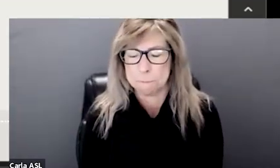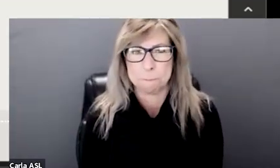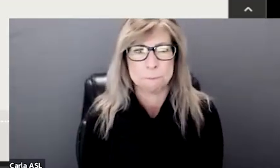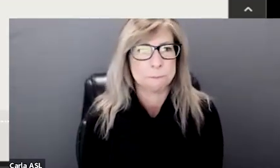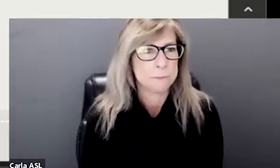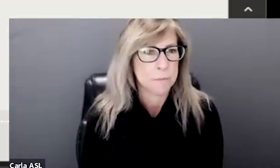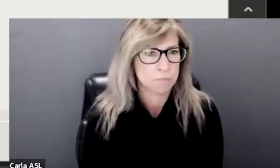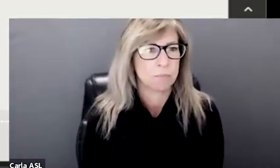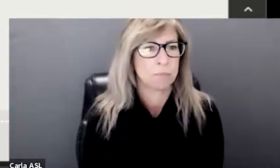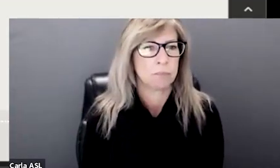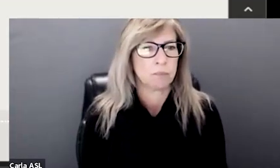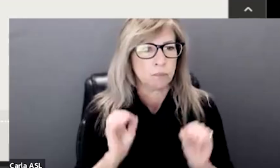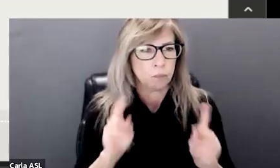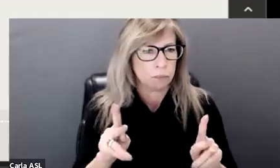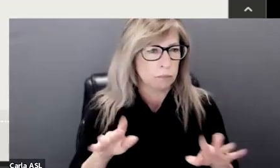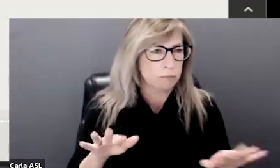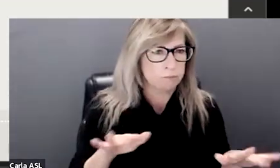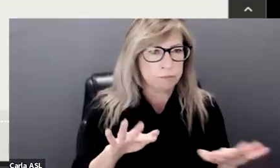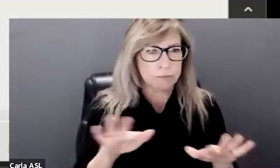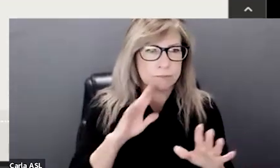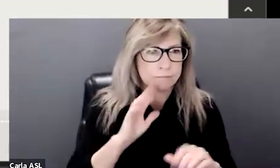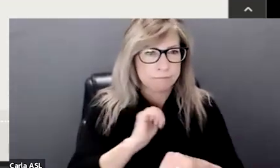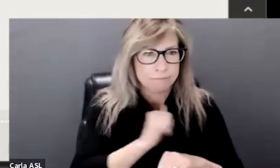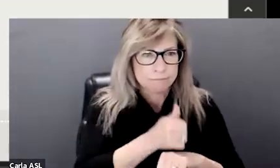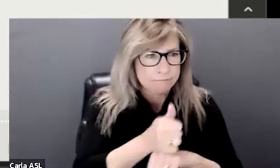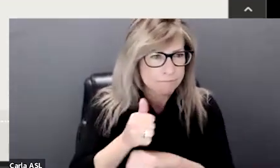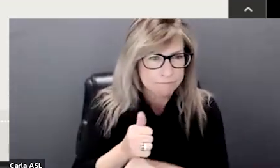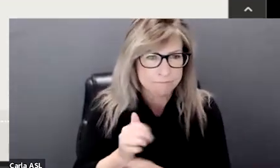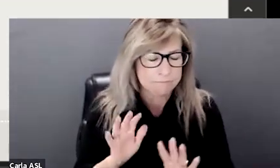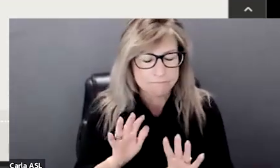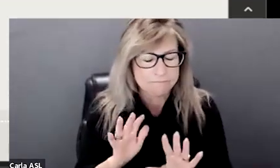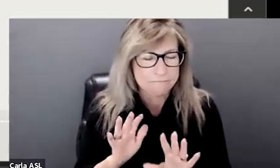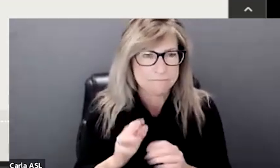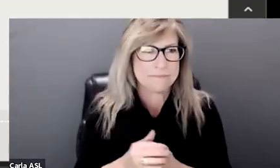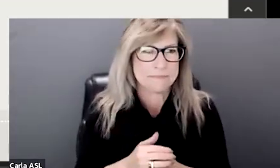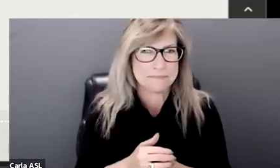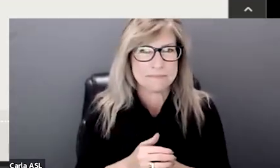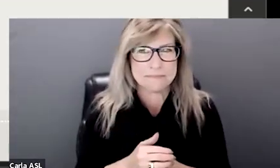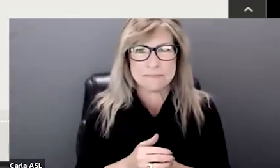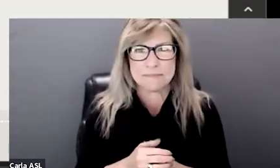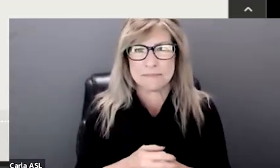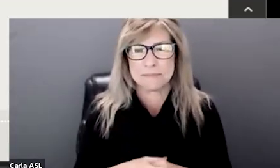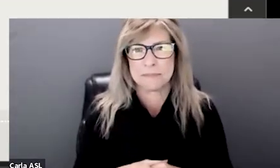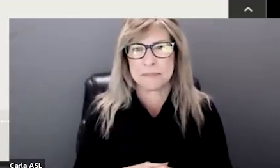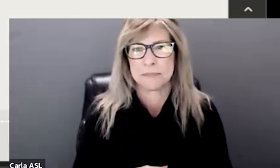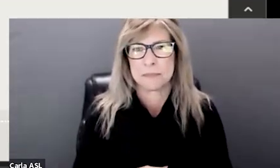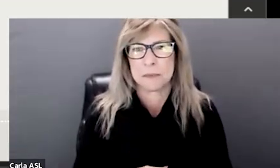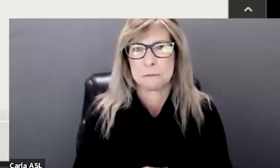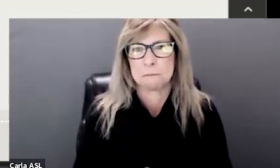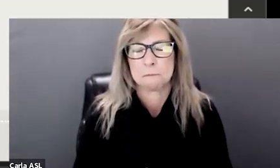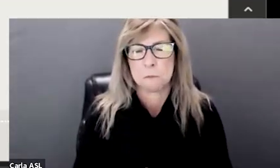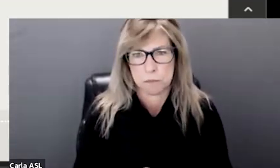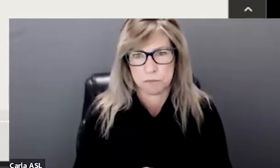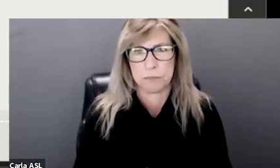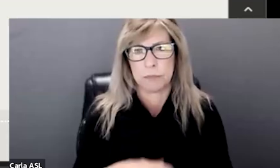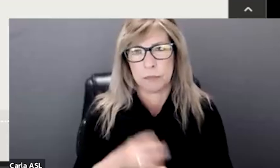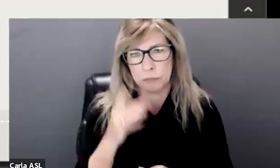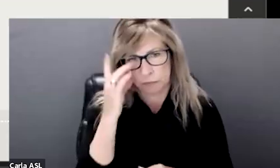just give me a moment to get myself back where I was. Appreciate it. Okay.